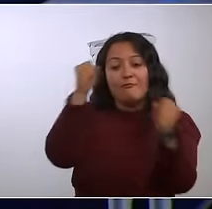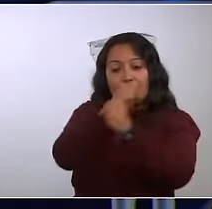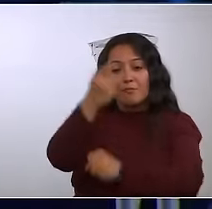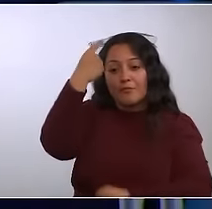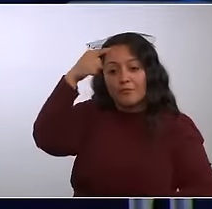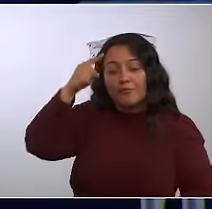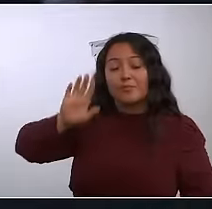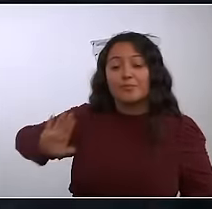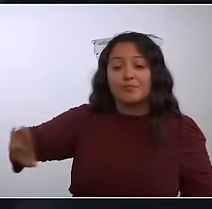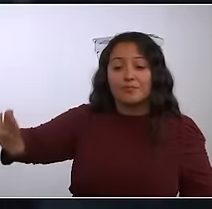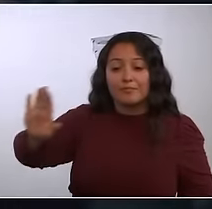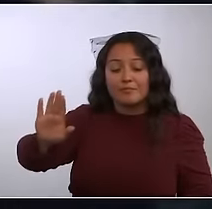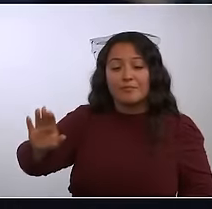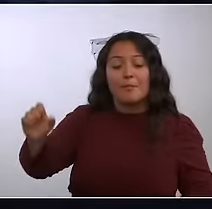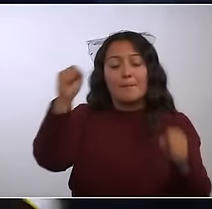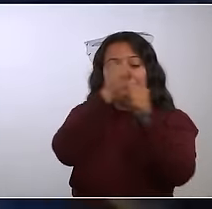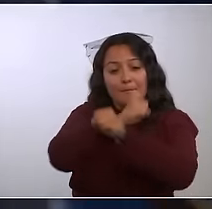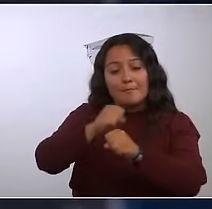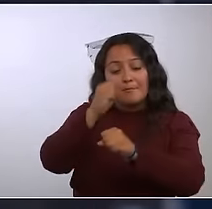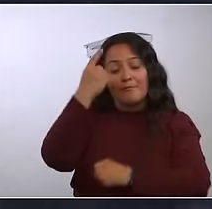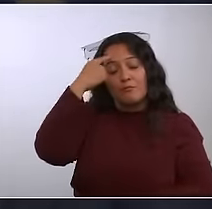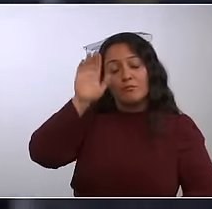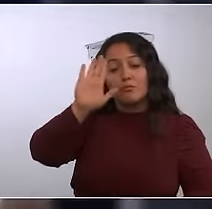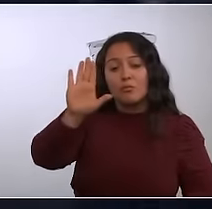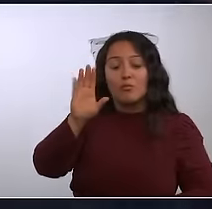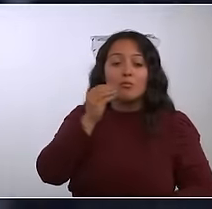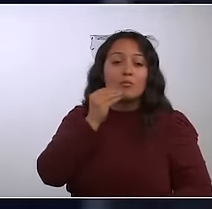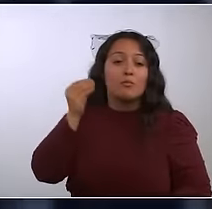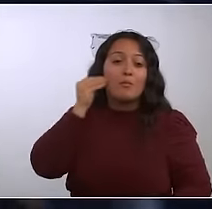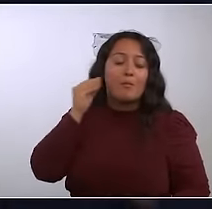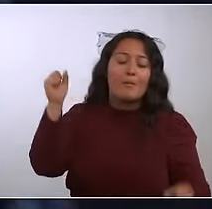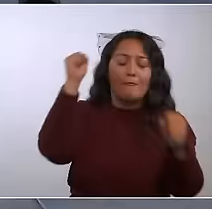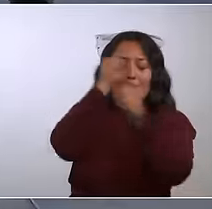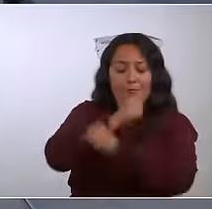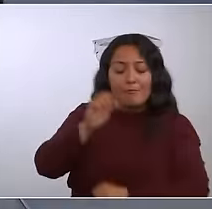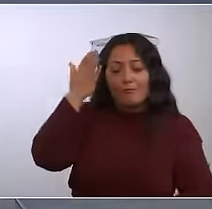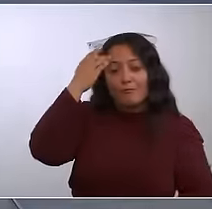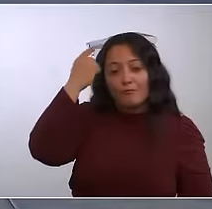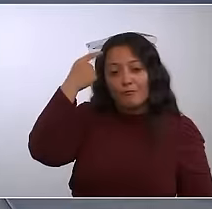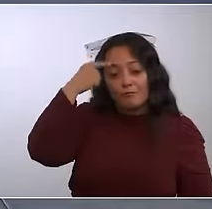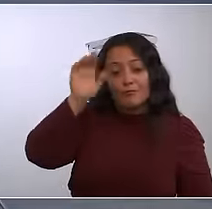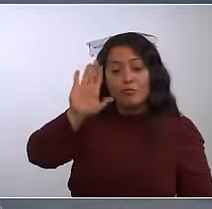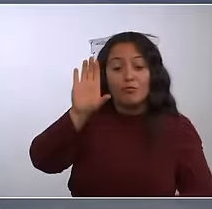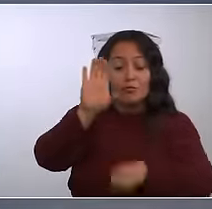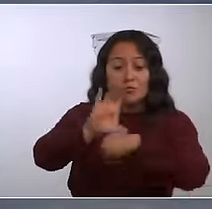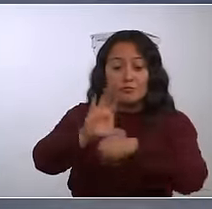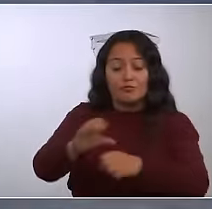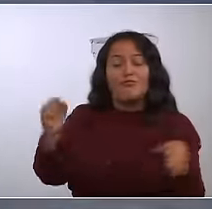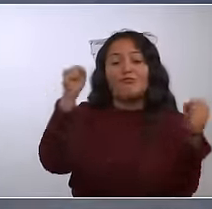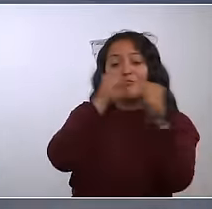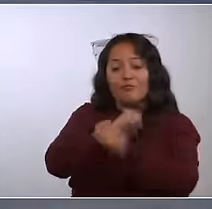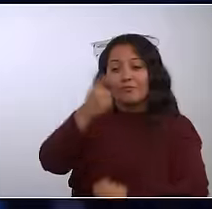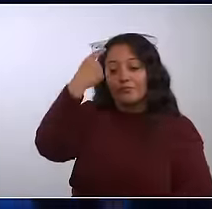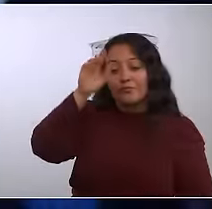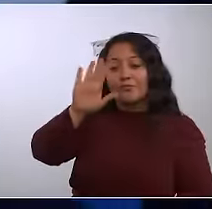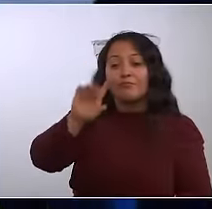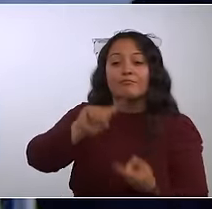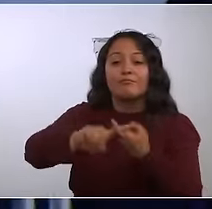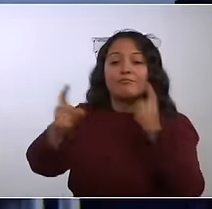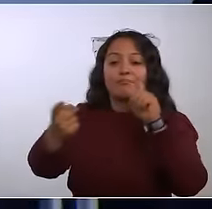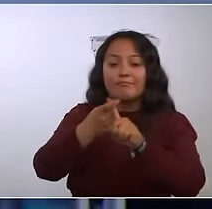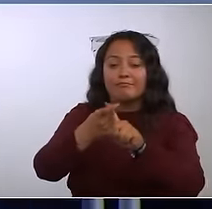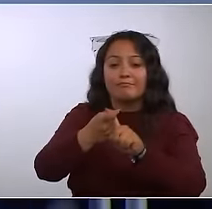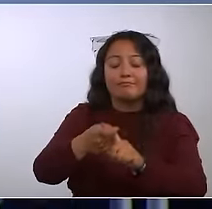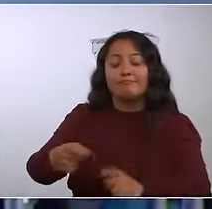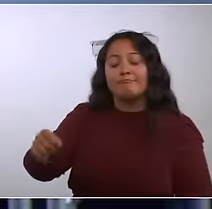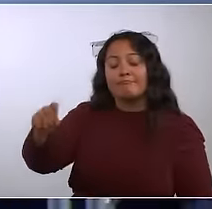wife. Pelea por tu esposa. Fight for your home. Pelea por tu casa. Fight for your church. Pelea por tu iglesia. Fight for your friends. Pelea por tus amigos. Fight for your